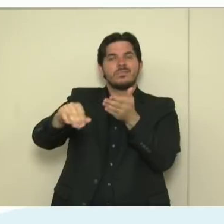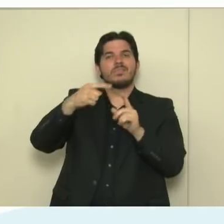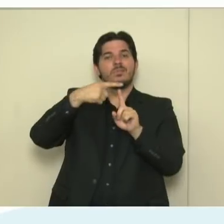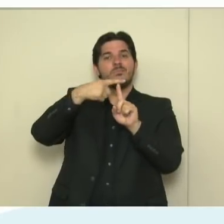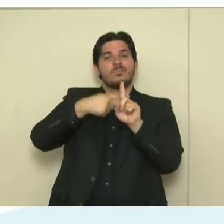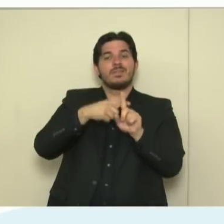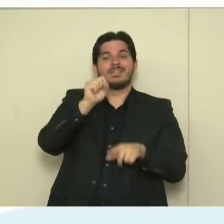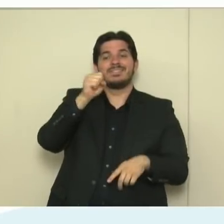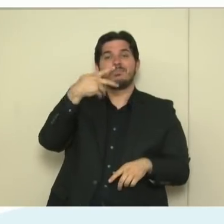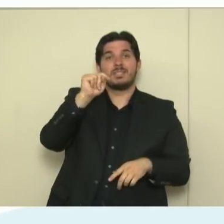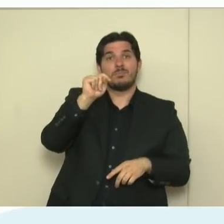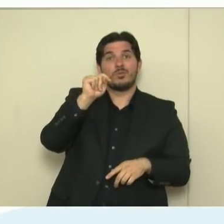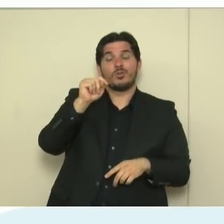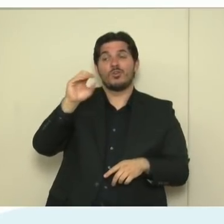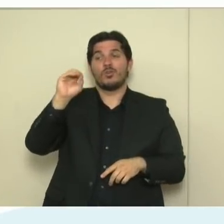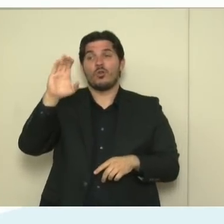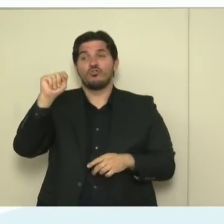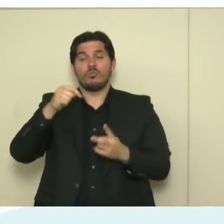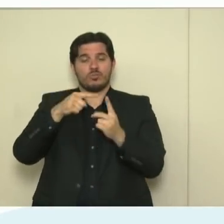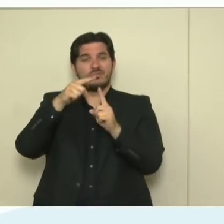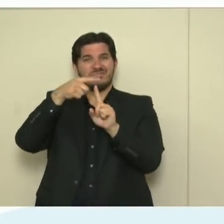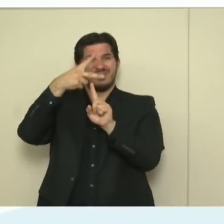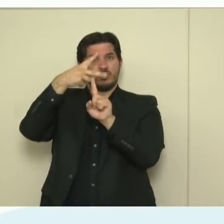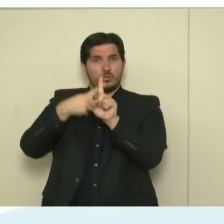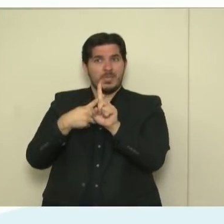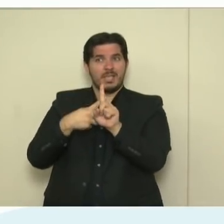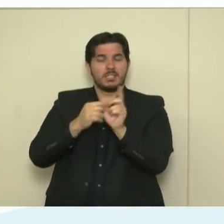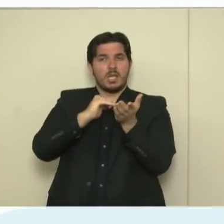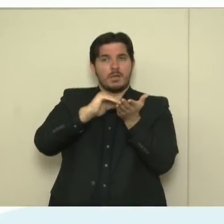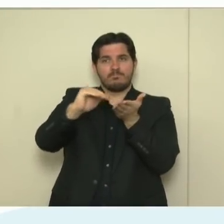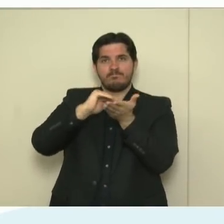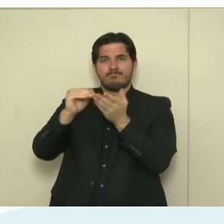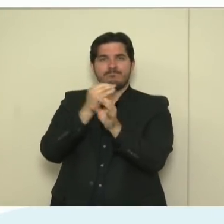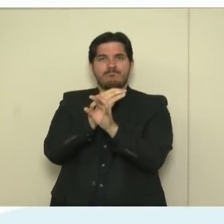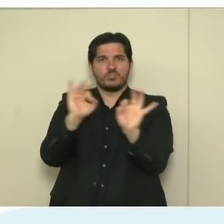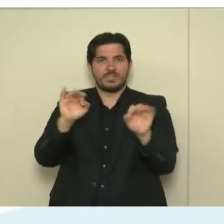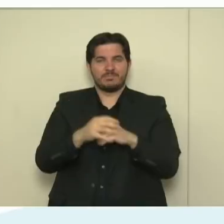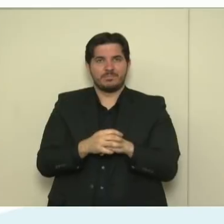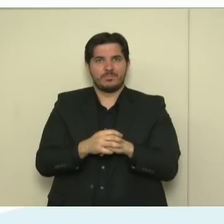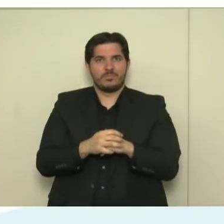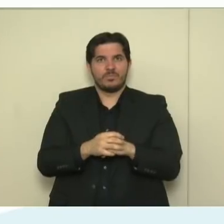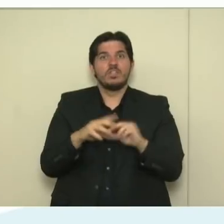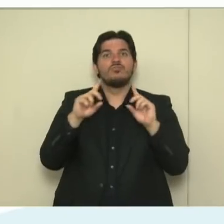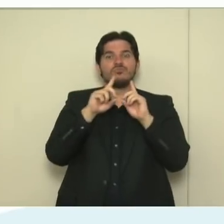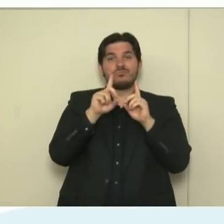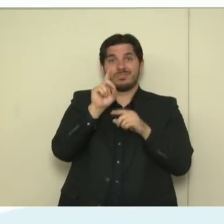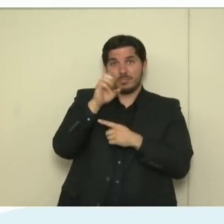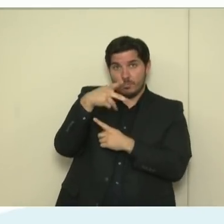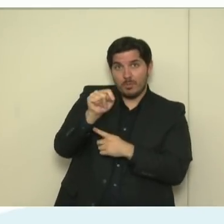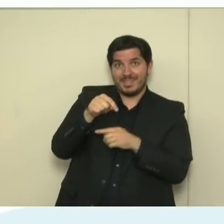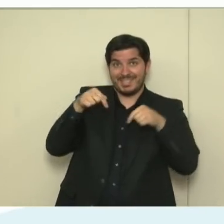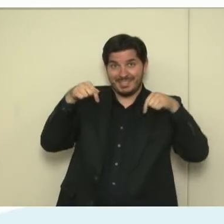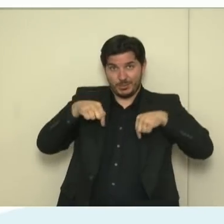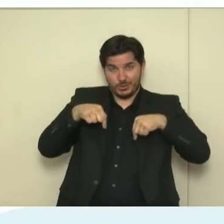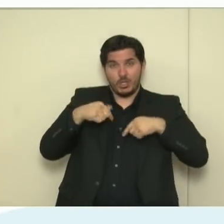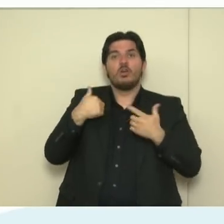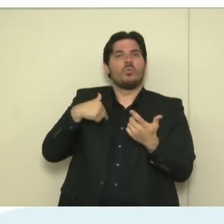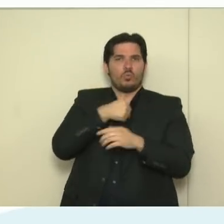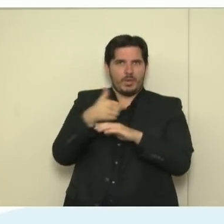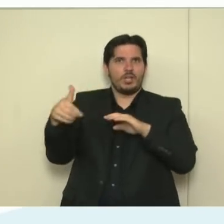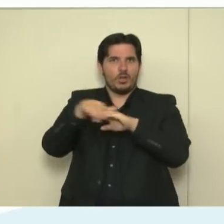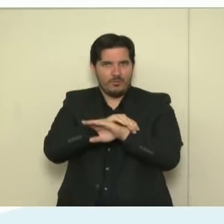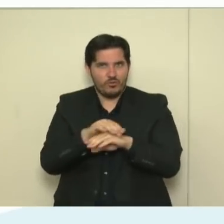of September and October. The department will cover the revenues for our child care providers that they would have received from